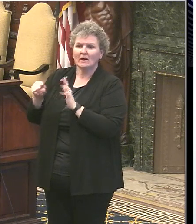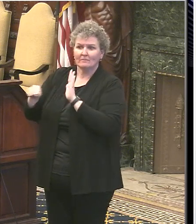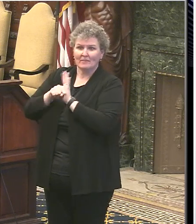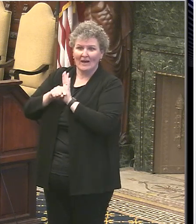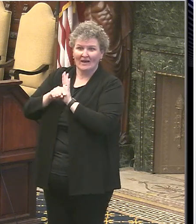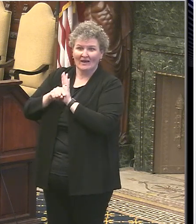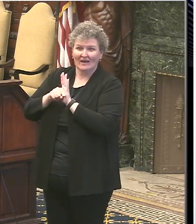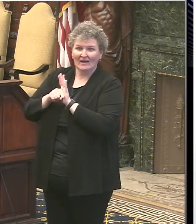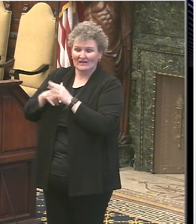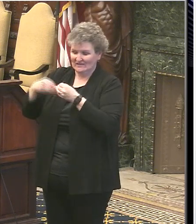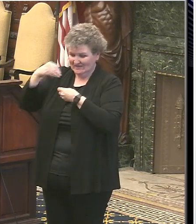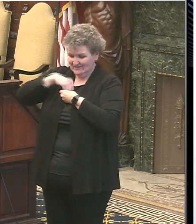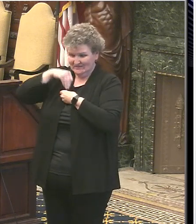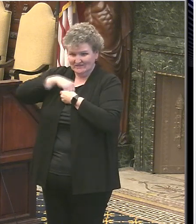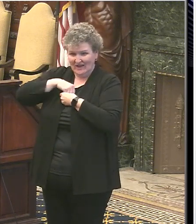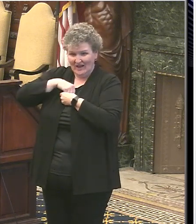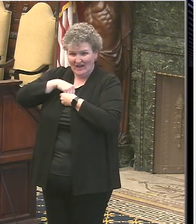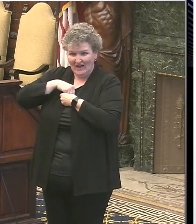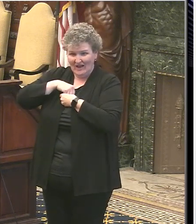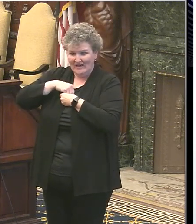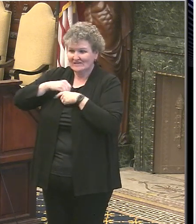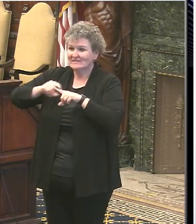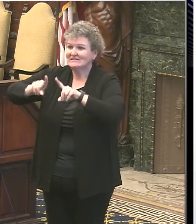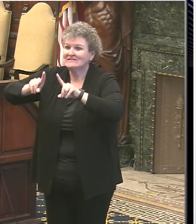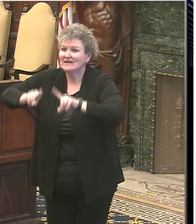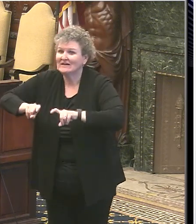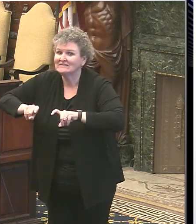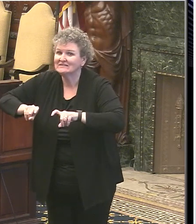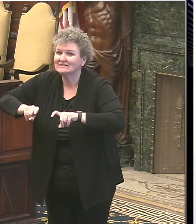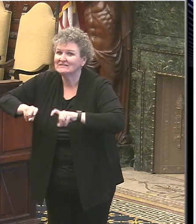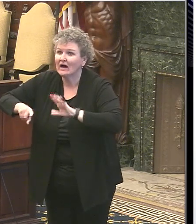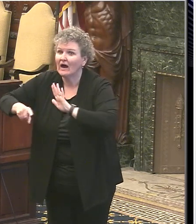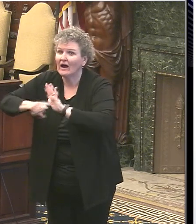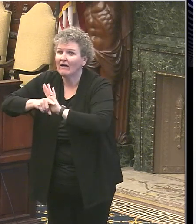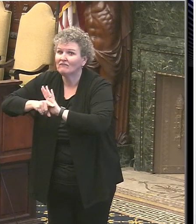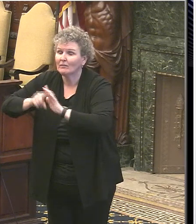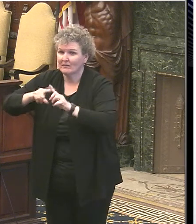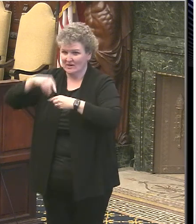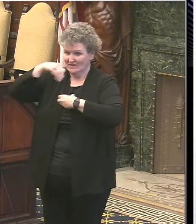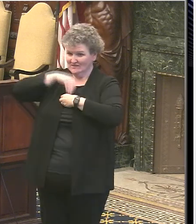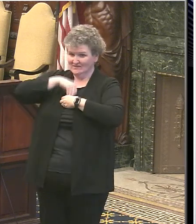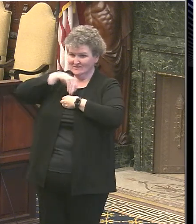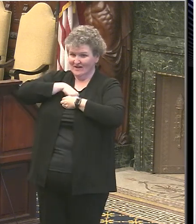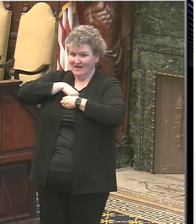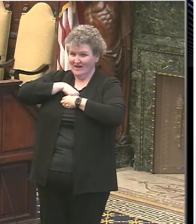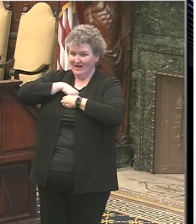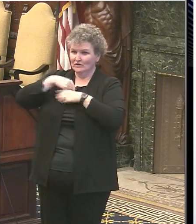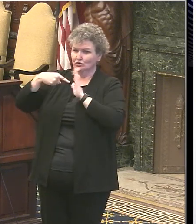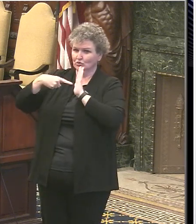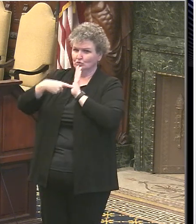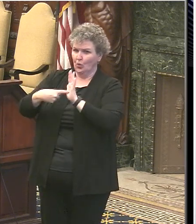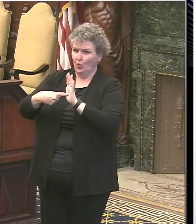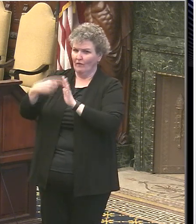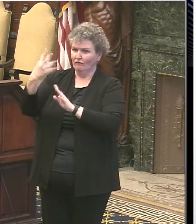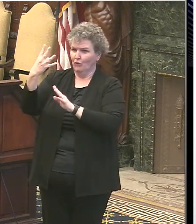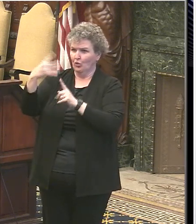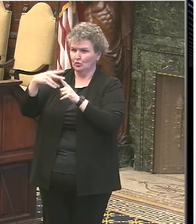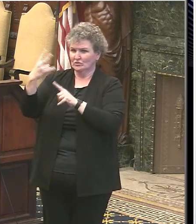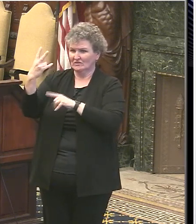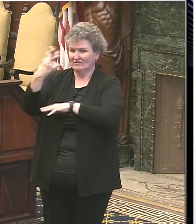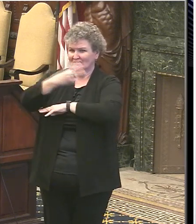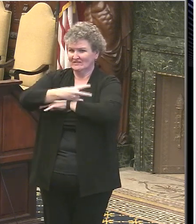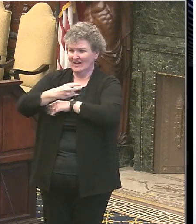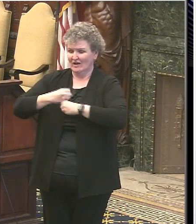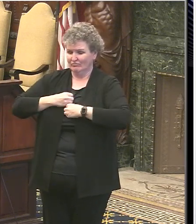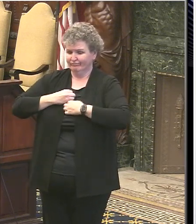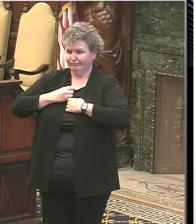positive. That's generally 4 to 6 days, but can be up to 14 days. And so if you test yourself during that period, you'll get a negative test even